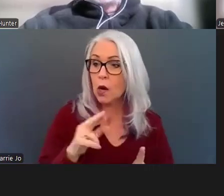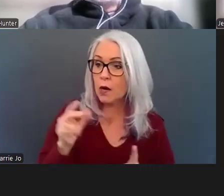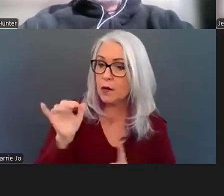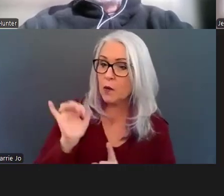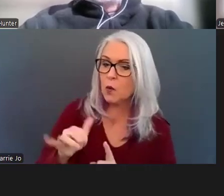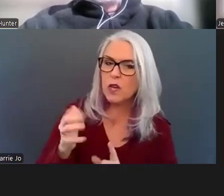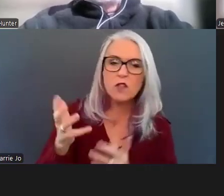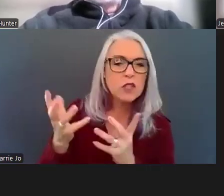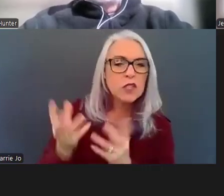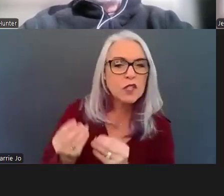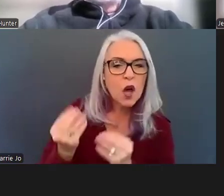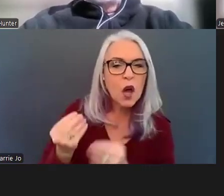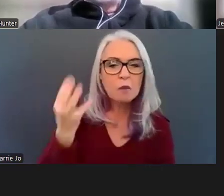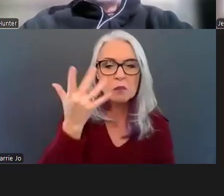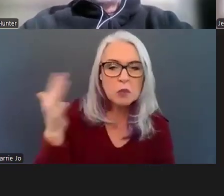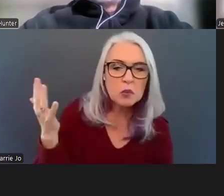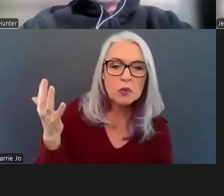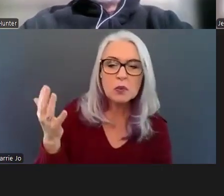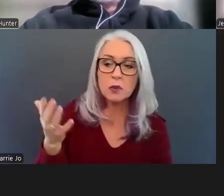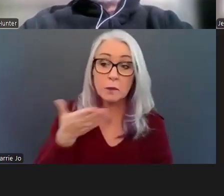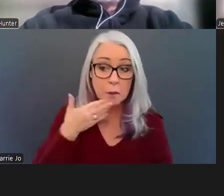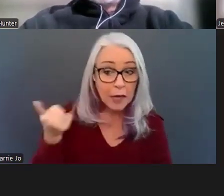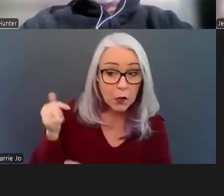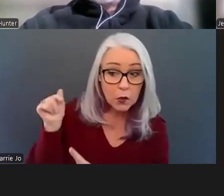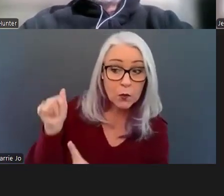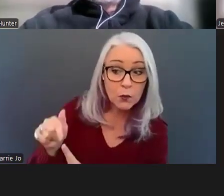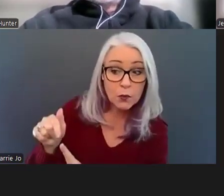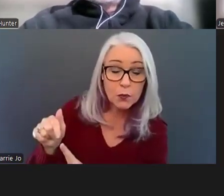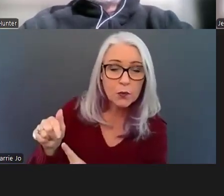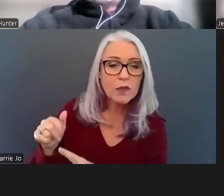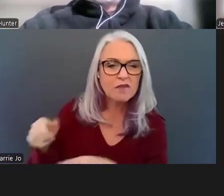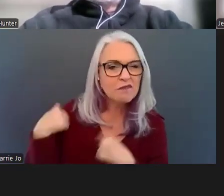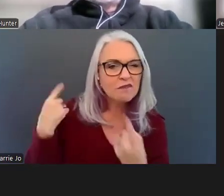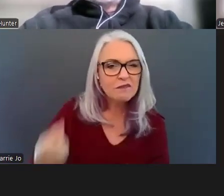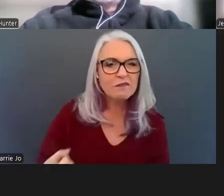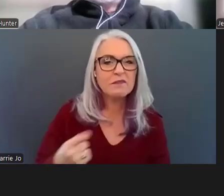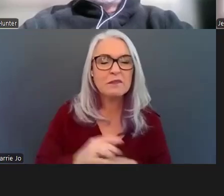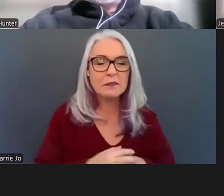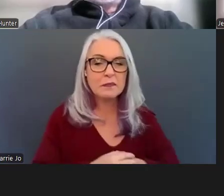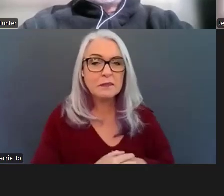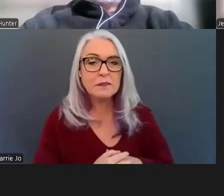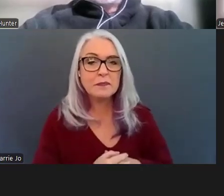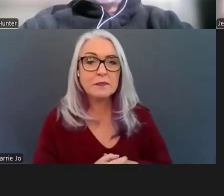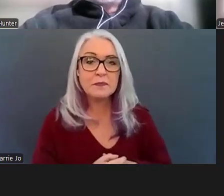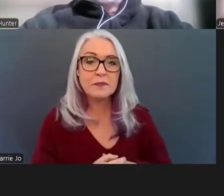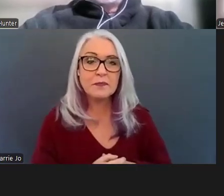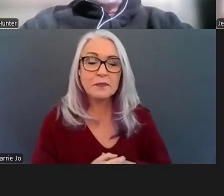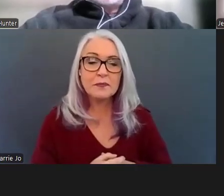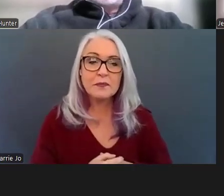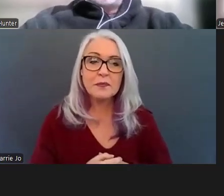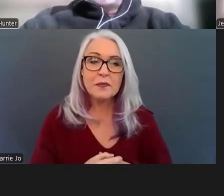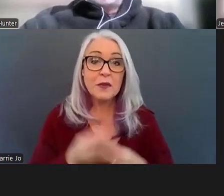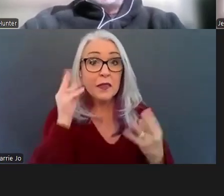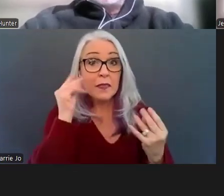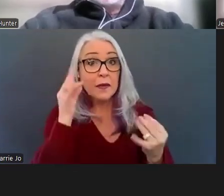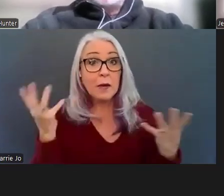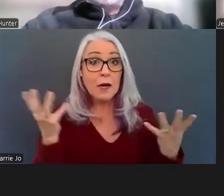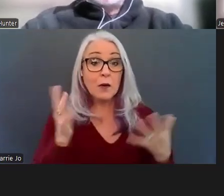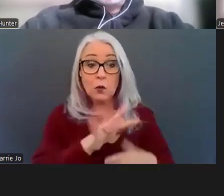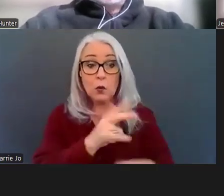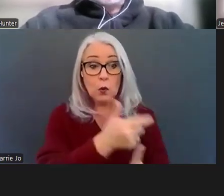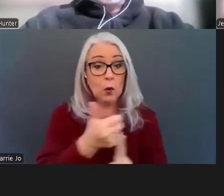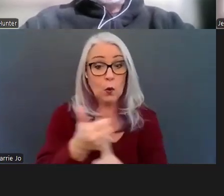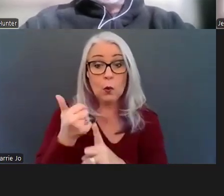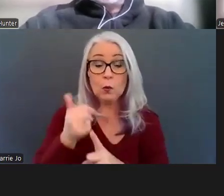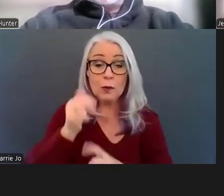soft mass species are doing better over time. So you can think about running your own experiments along those lines.